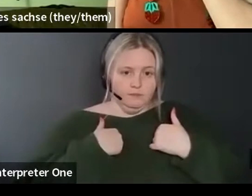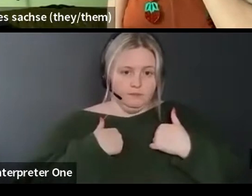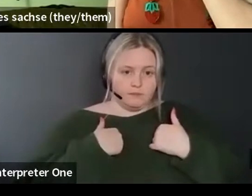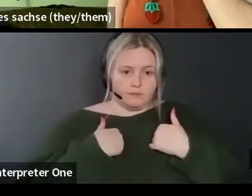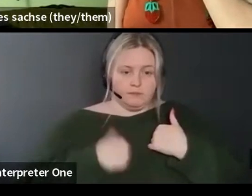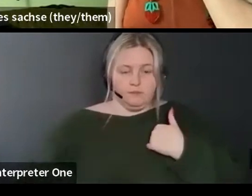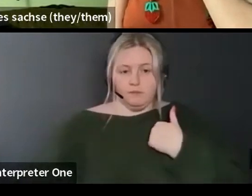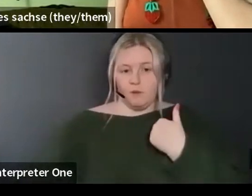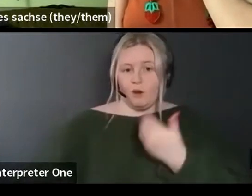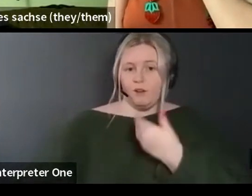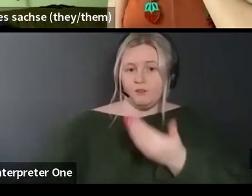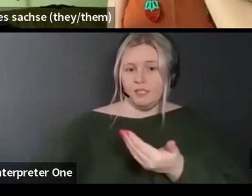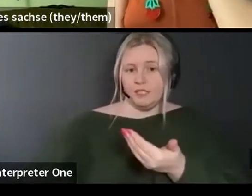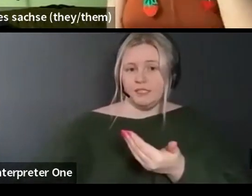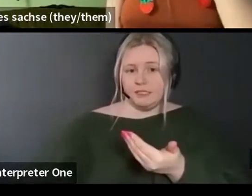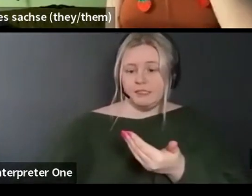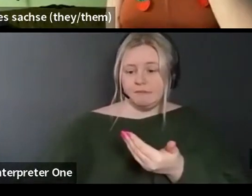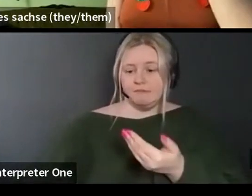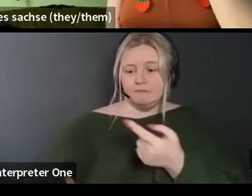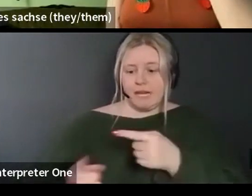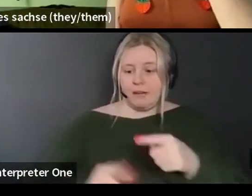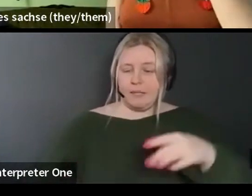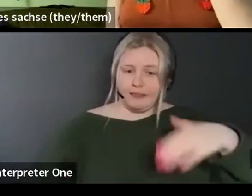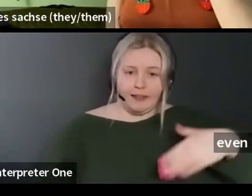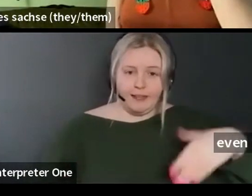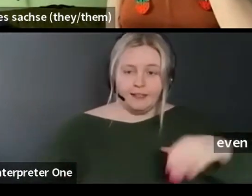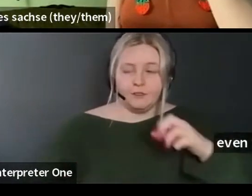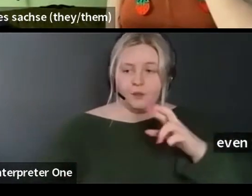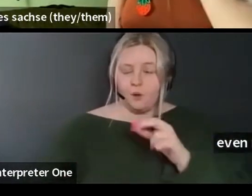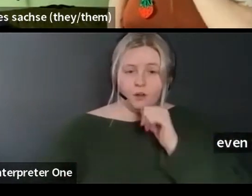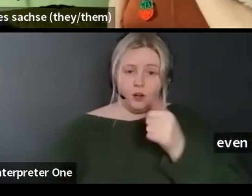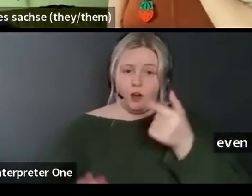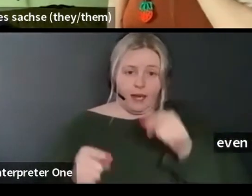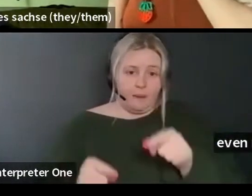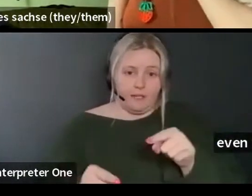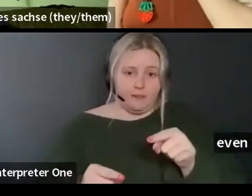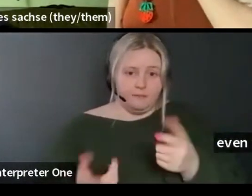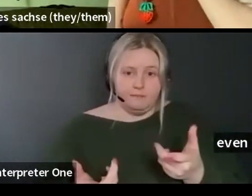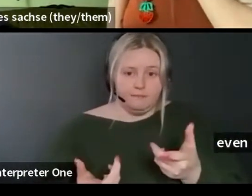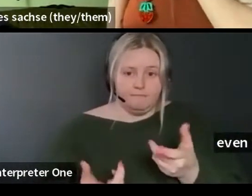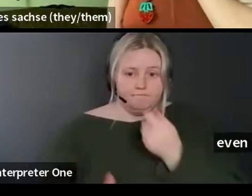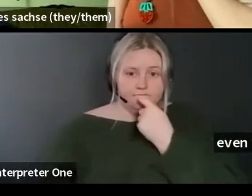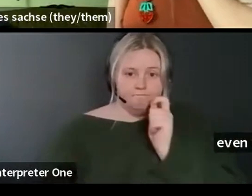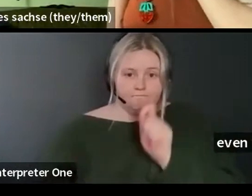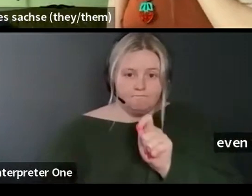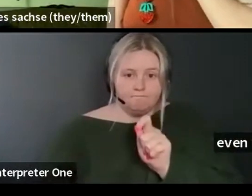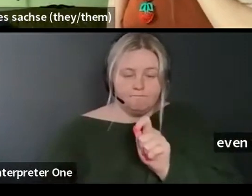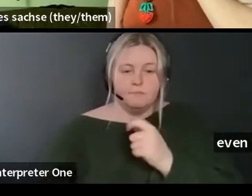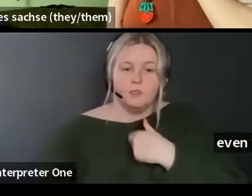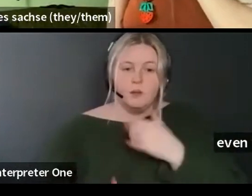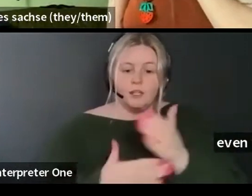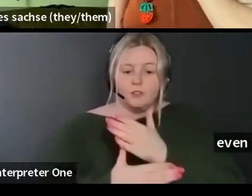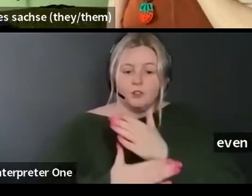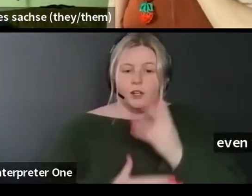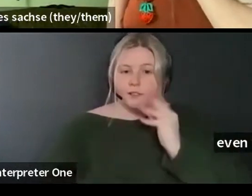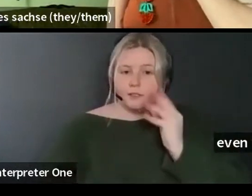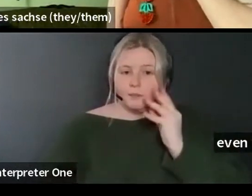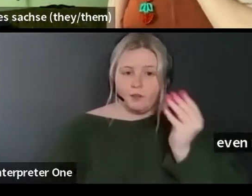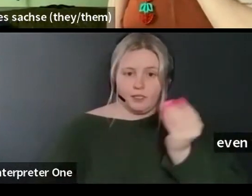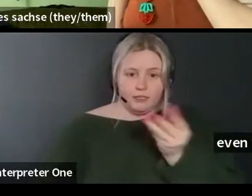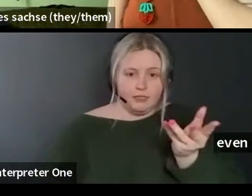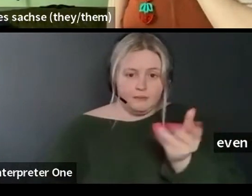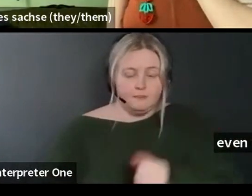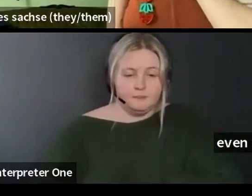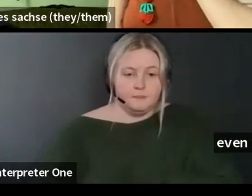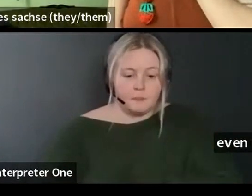often you know, happening very late, or sometimes not even happening at all. So I can share an experience where, you